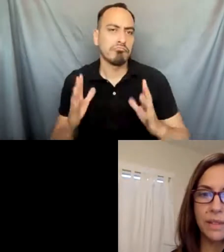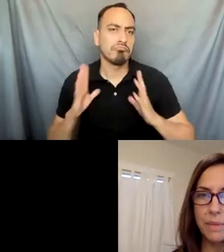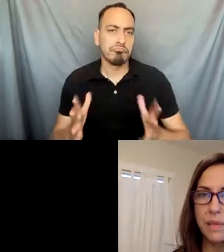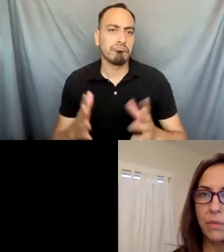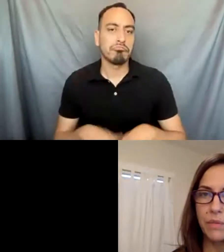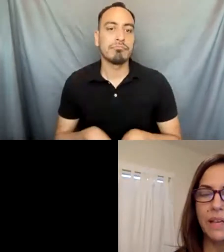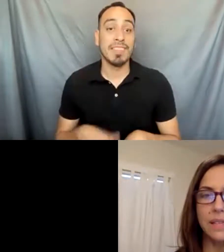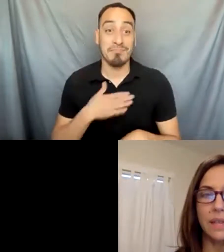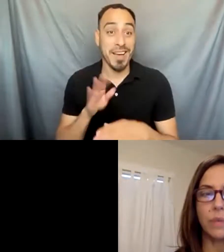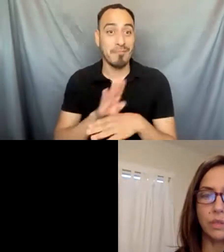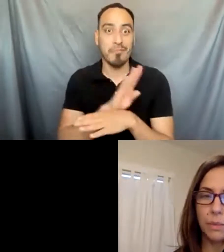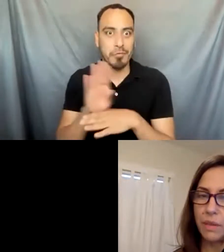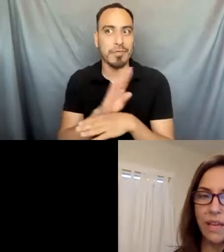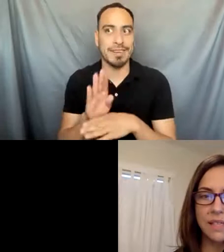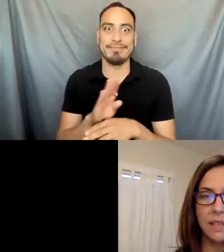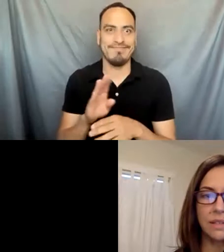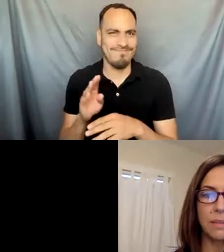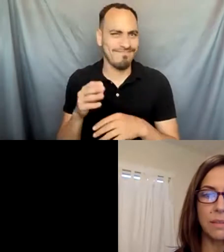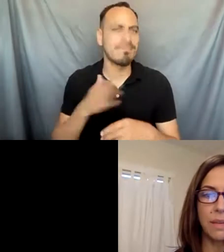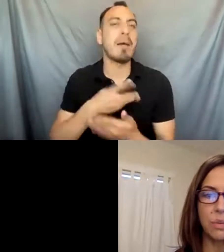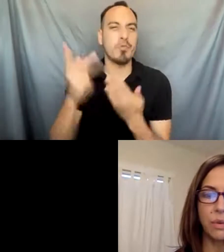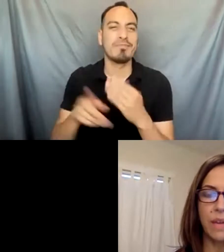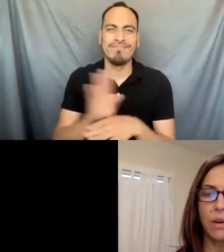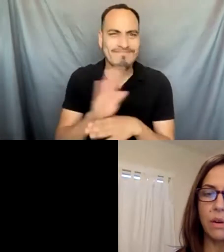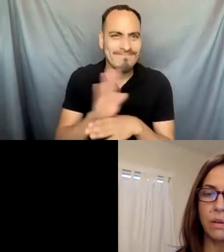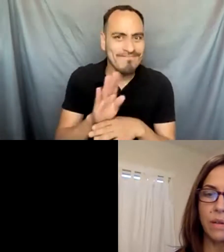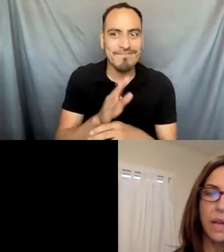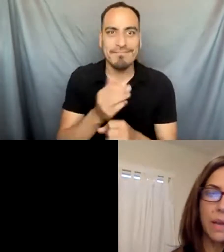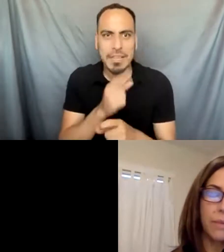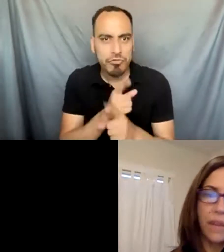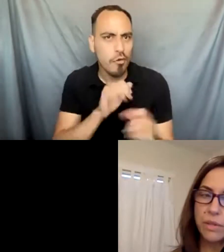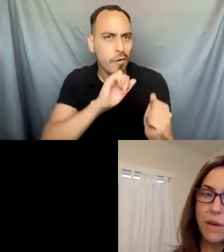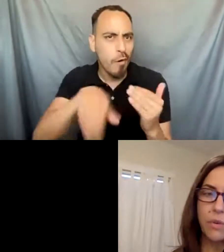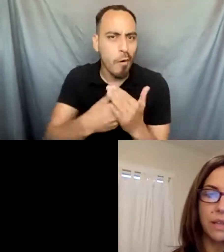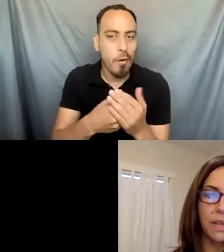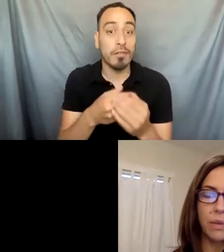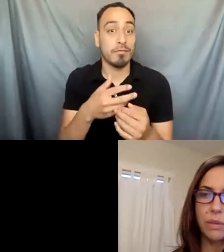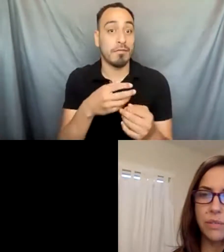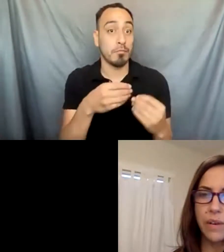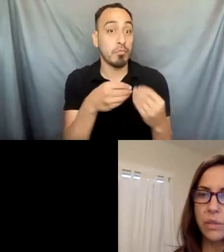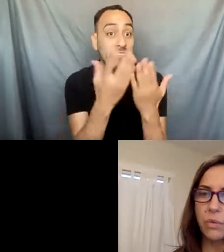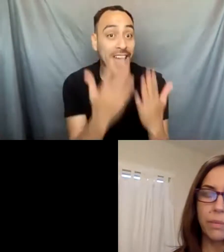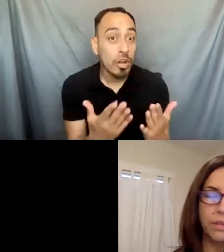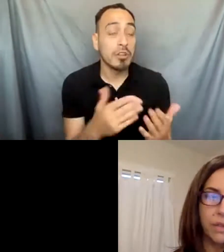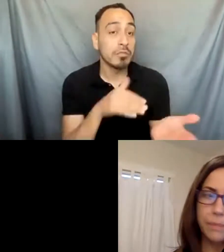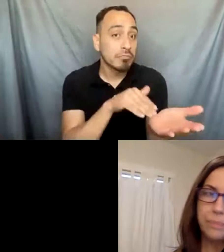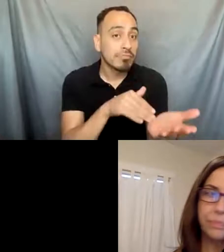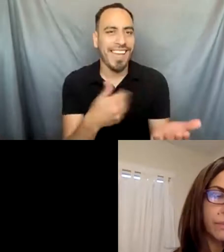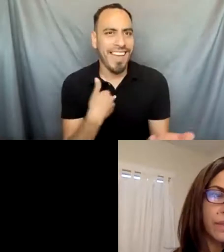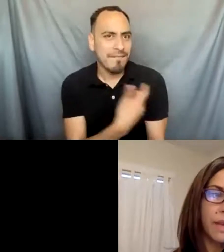does stay busy moving vaccine and redistributing vaccine to make sure that all providers have what they need, whether it's Pfizer or